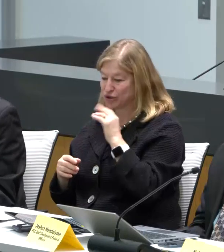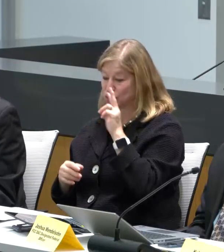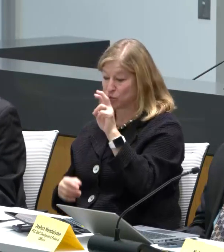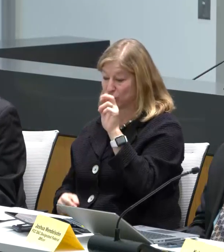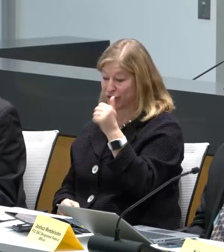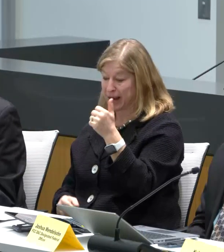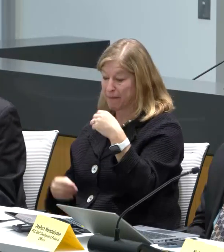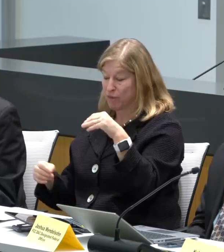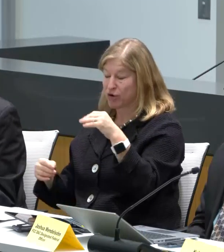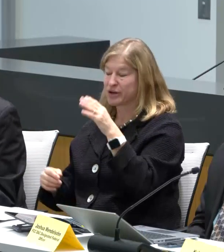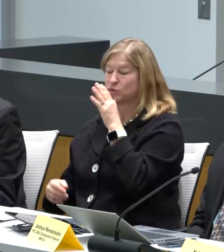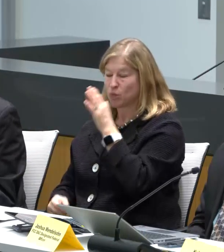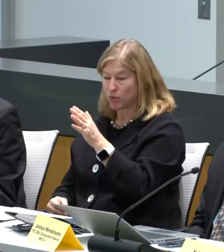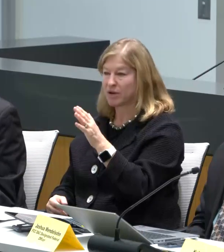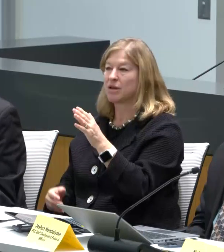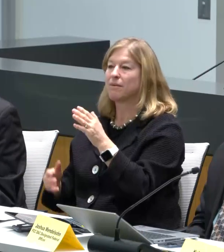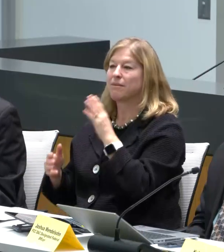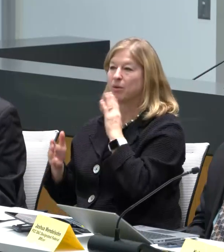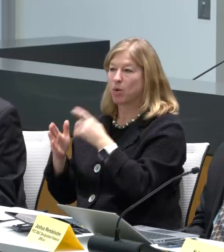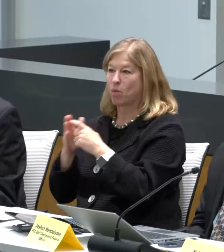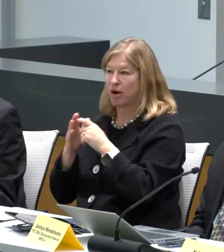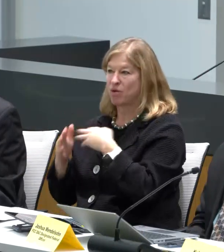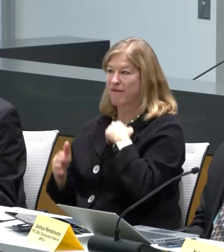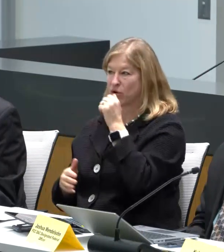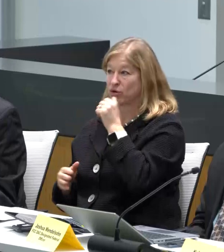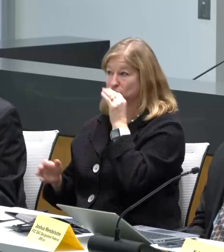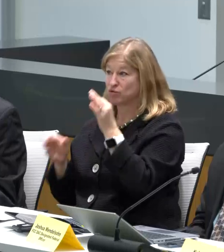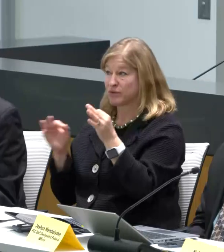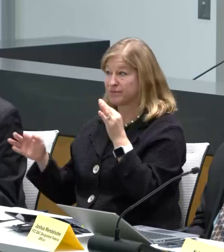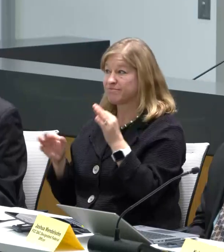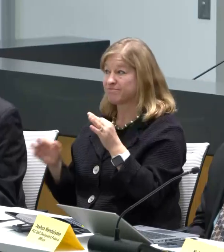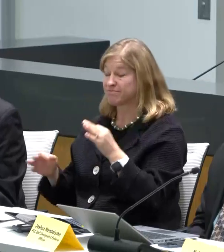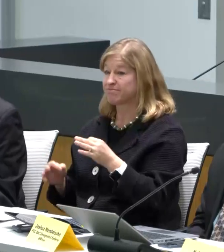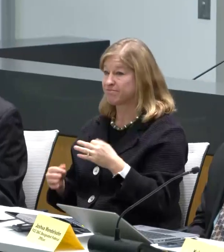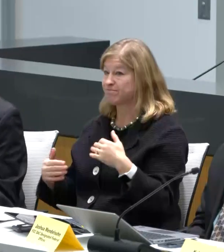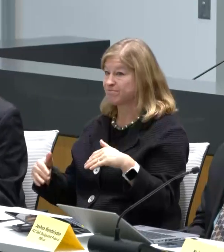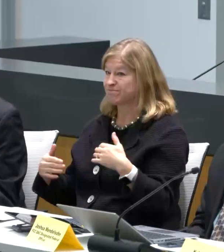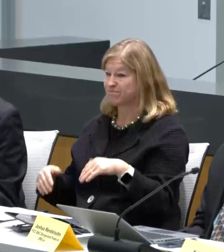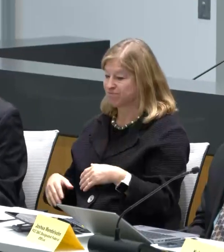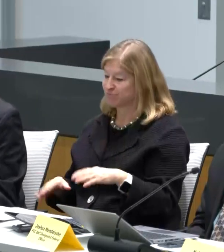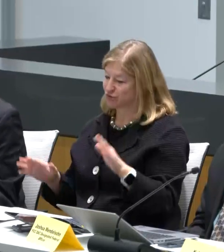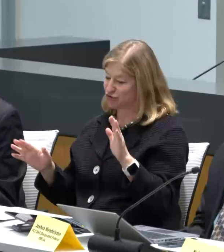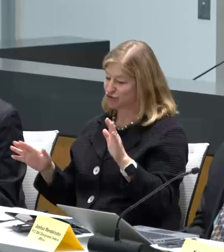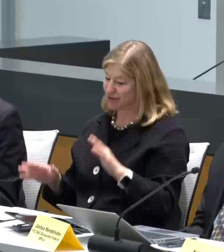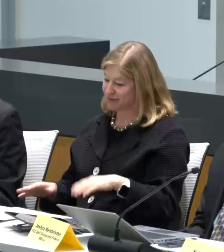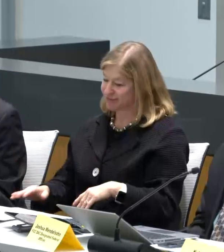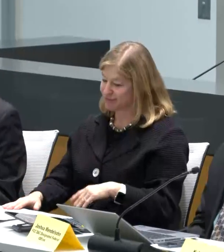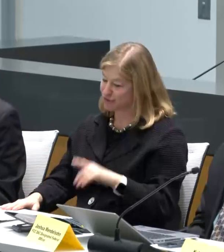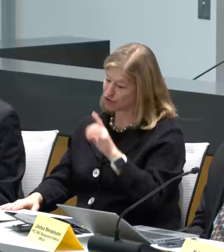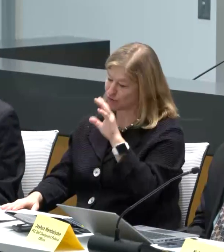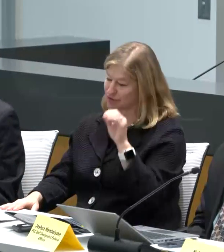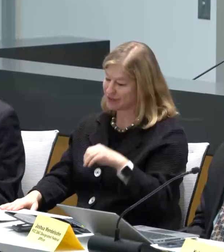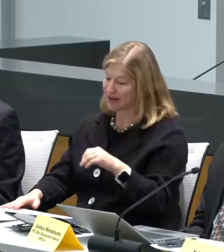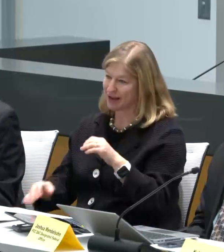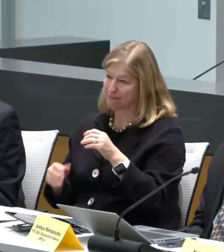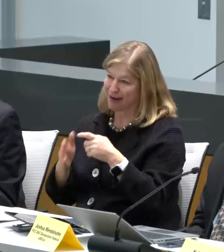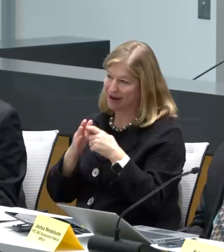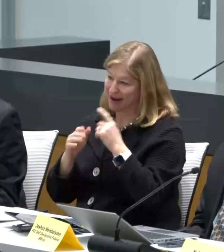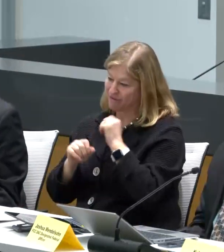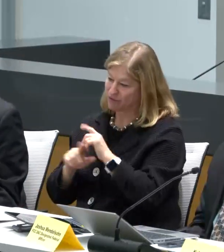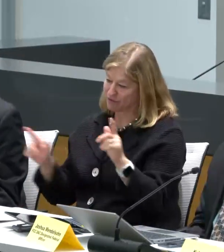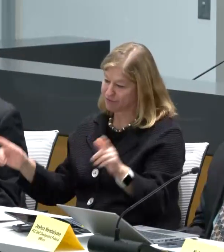markets, all markets. 210 will be required to have audio descriptions, which is